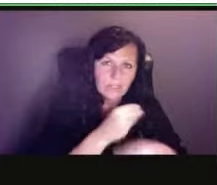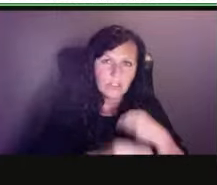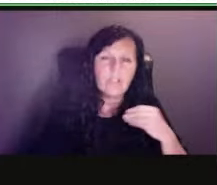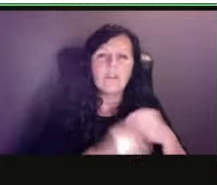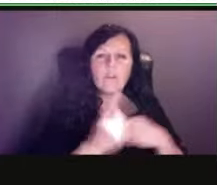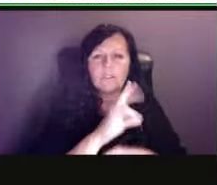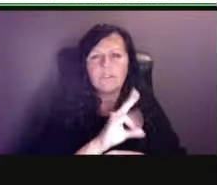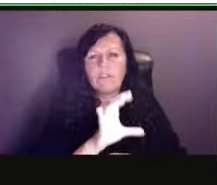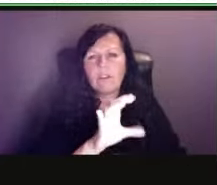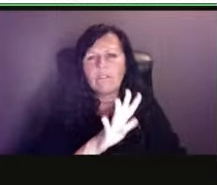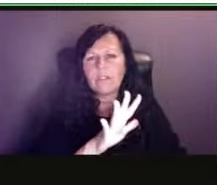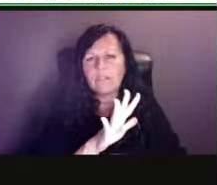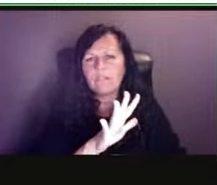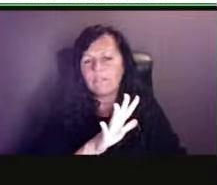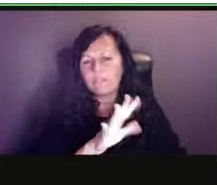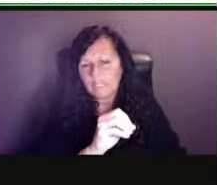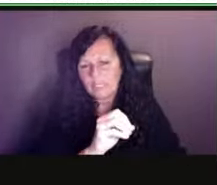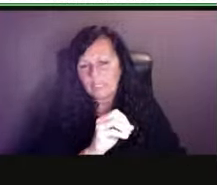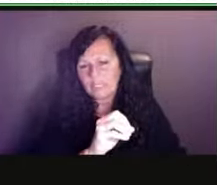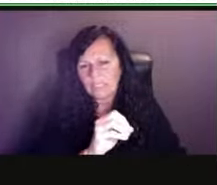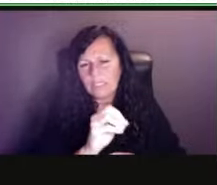750 in the general fund.